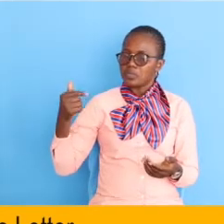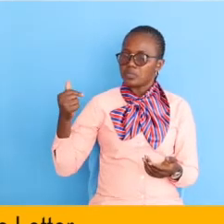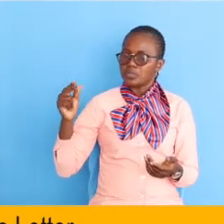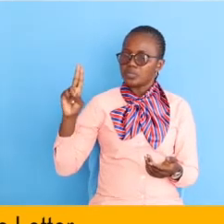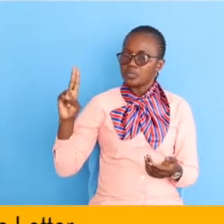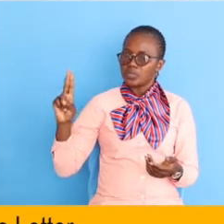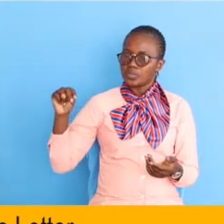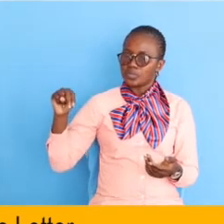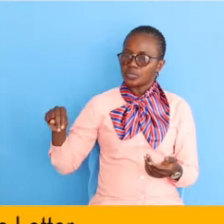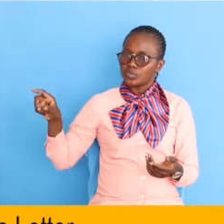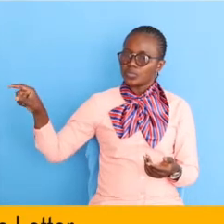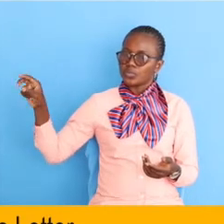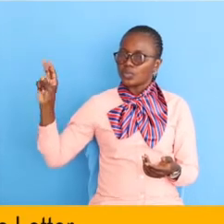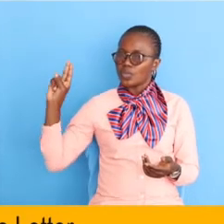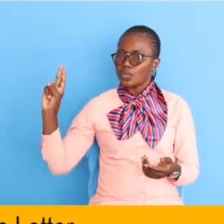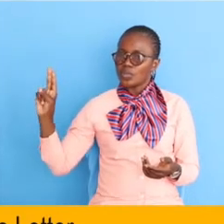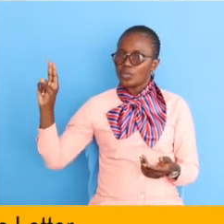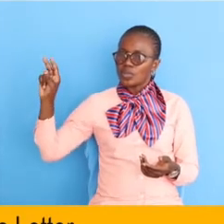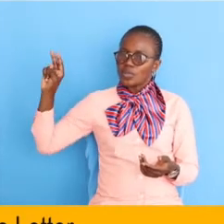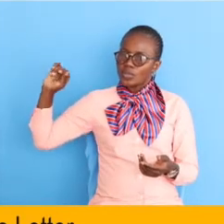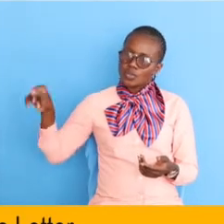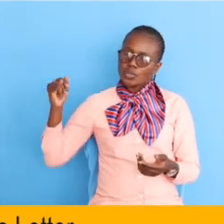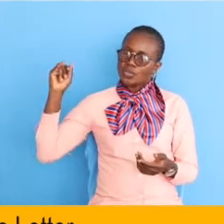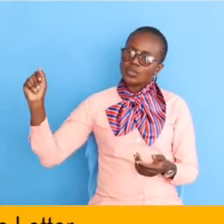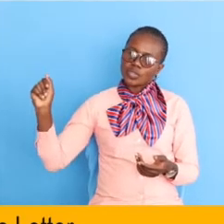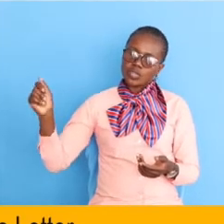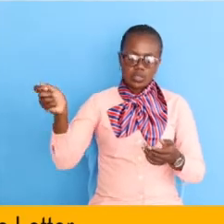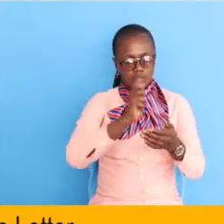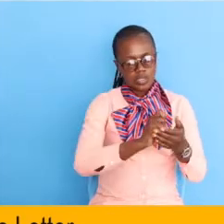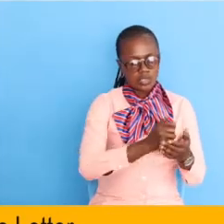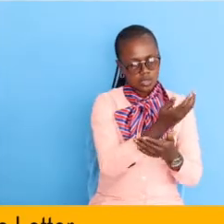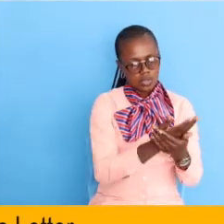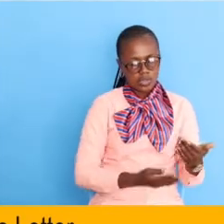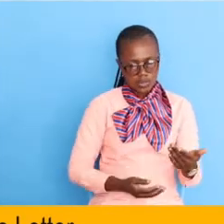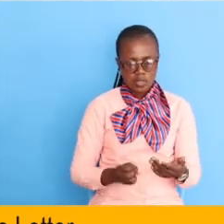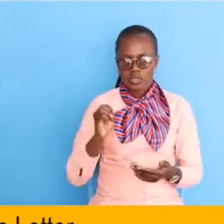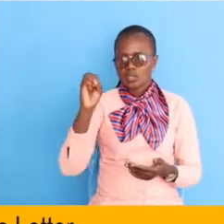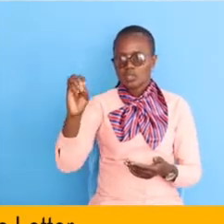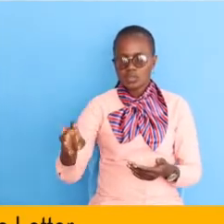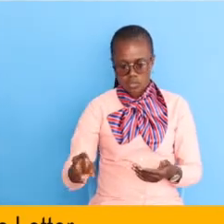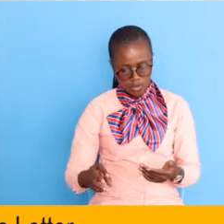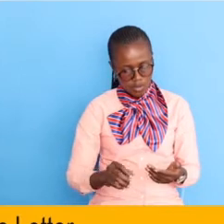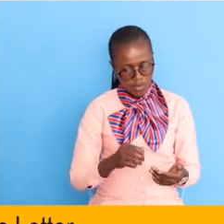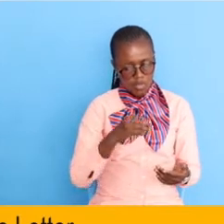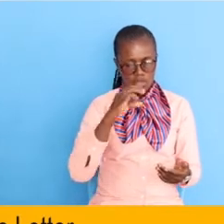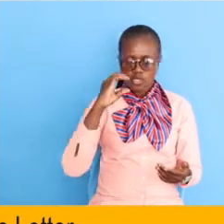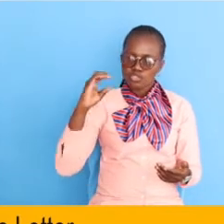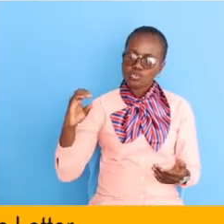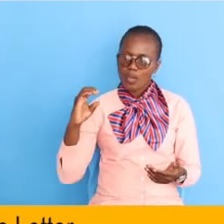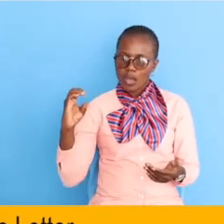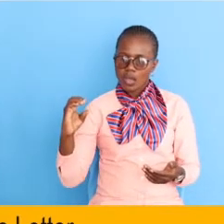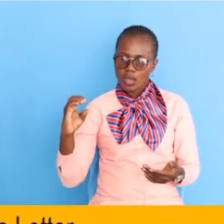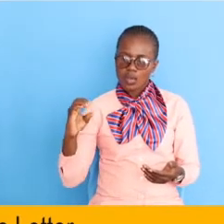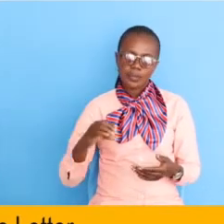is the manager who has to write. So that means the sender's address should be that of